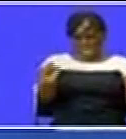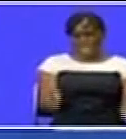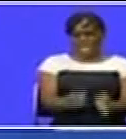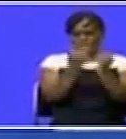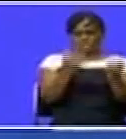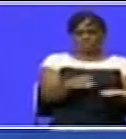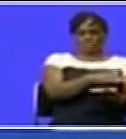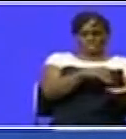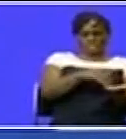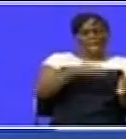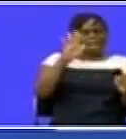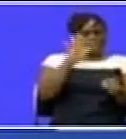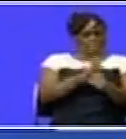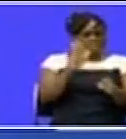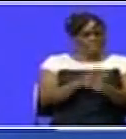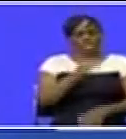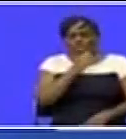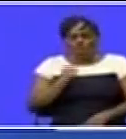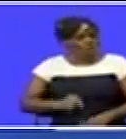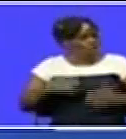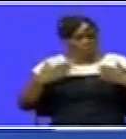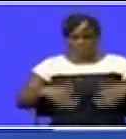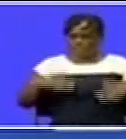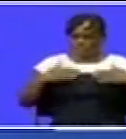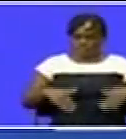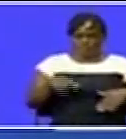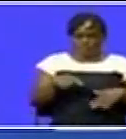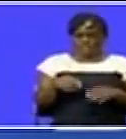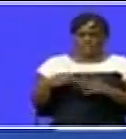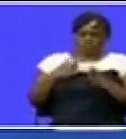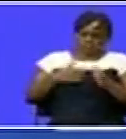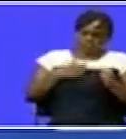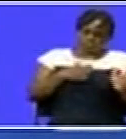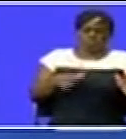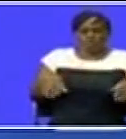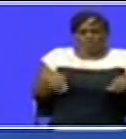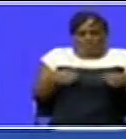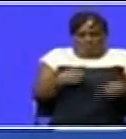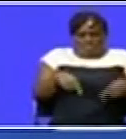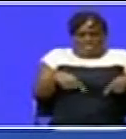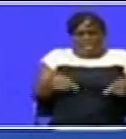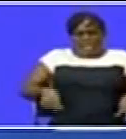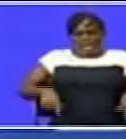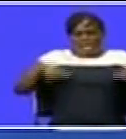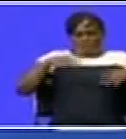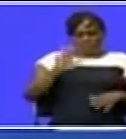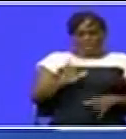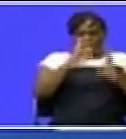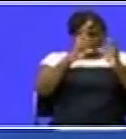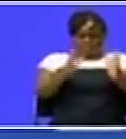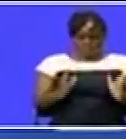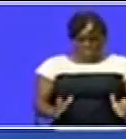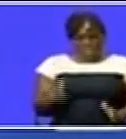rescue center for tens of elderly people who keep streaming in here for fear of their lives.